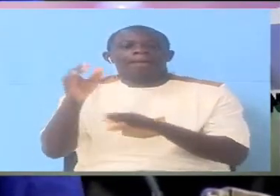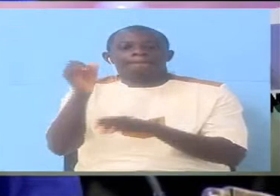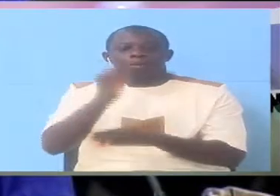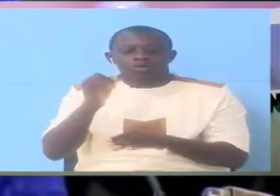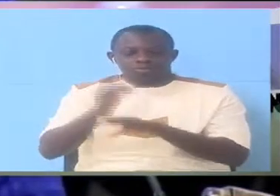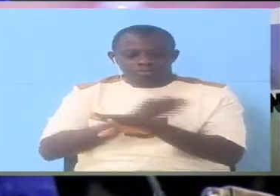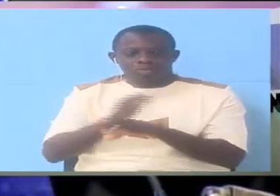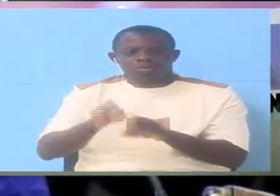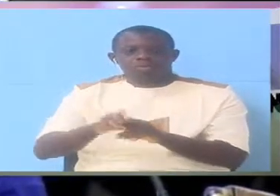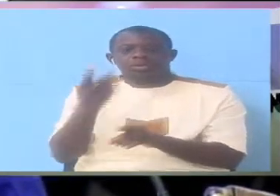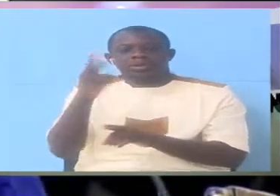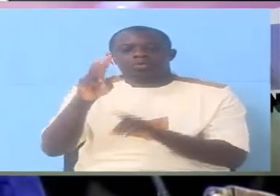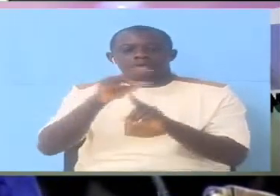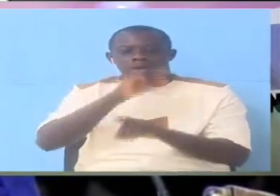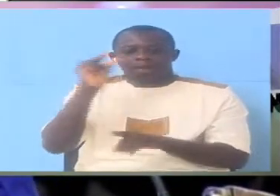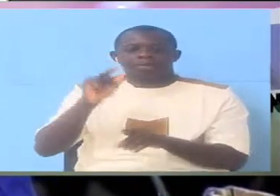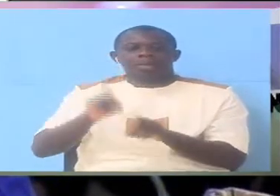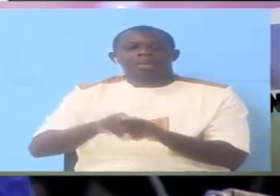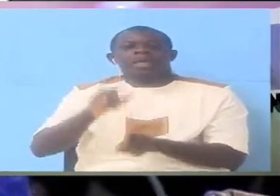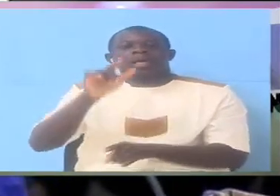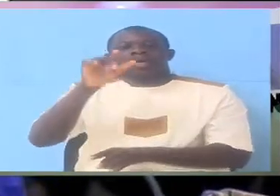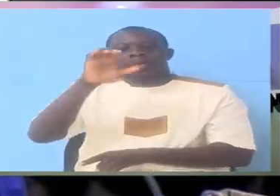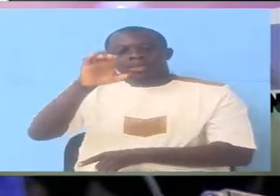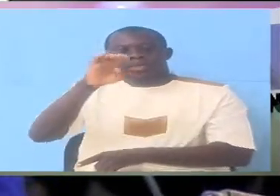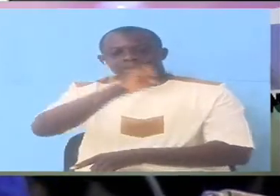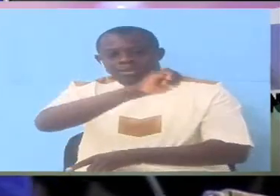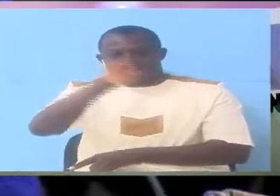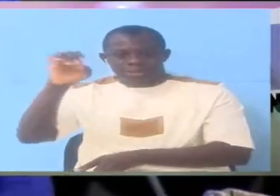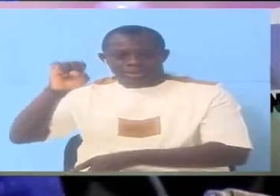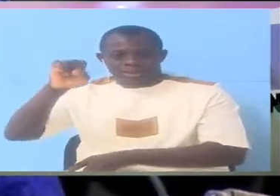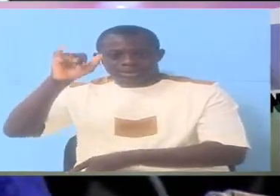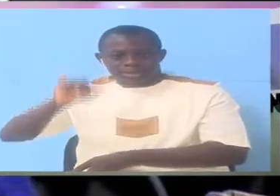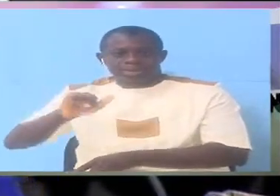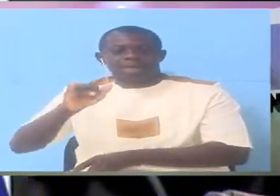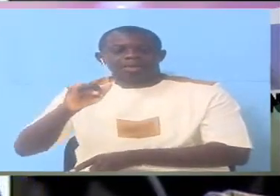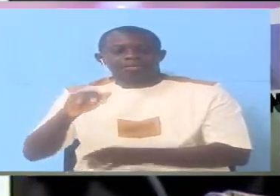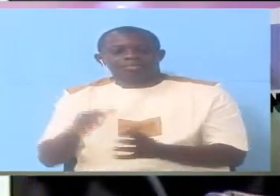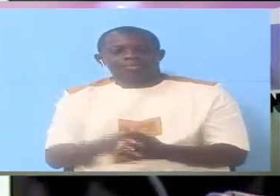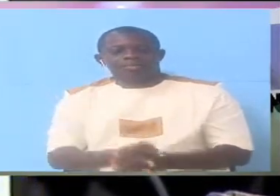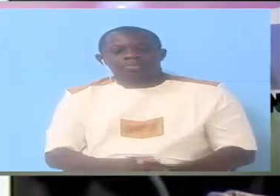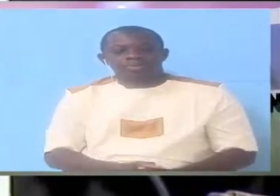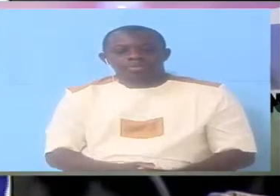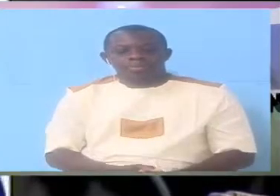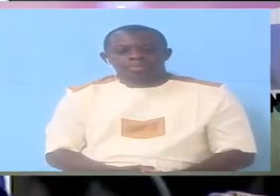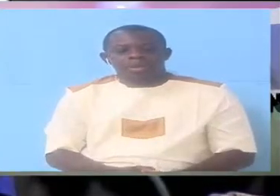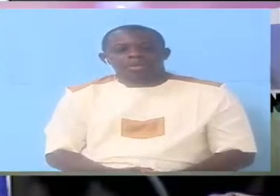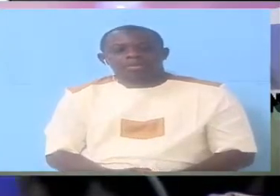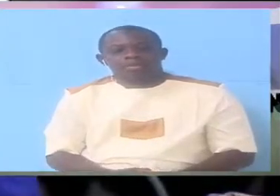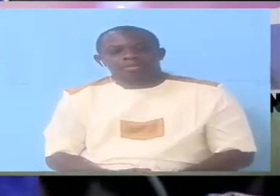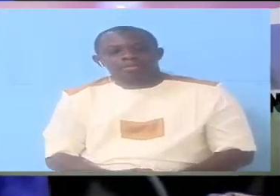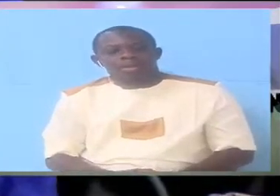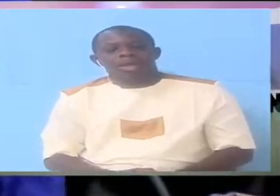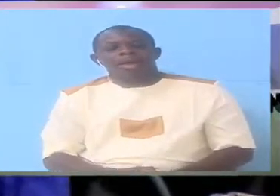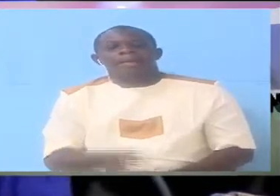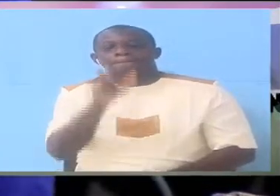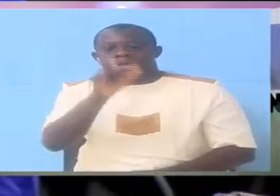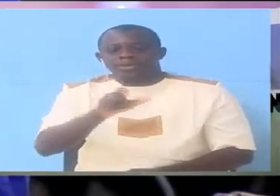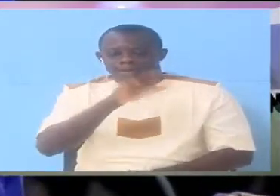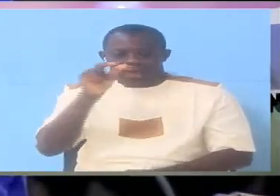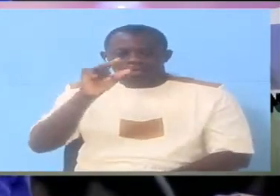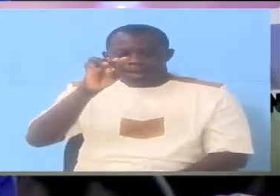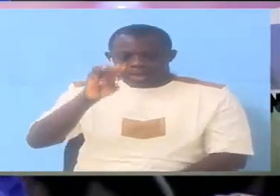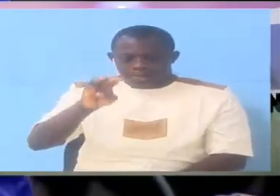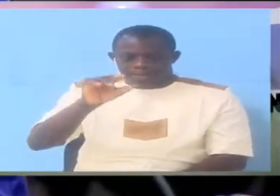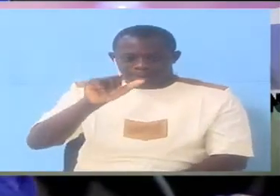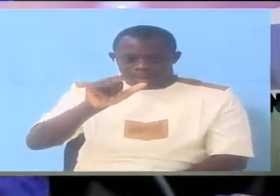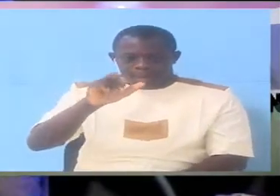siseldi and wala muso to mu mariama siseldi and wala muso fana was origin from Sierra Leone wala ne manina tola to mariama siseldi all